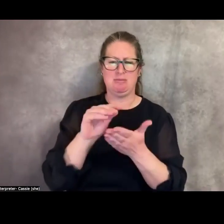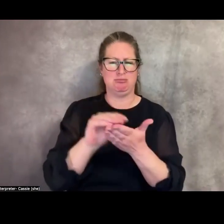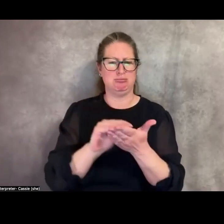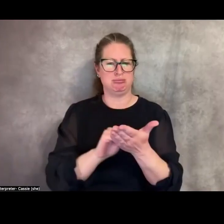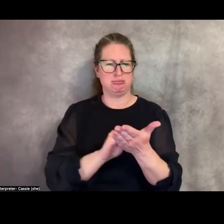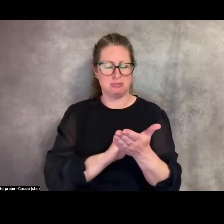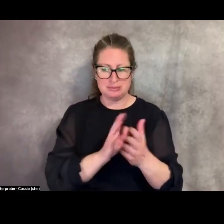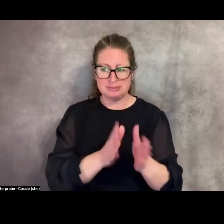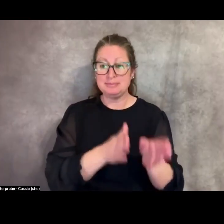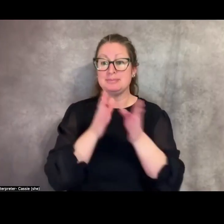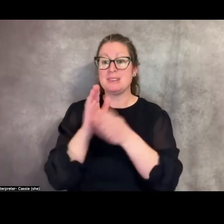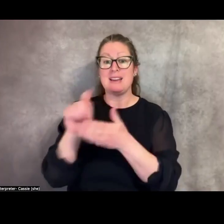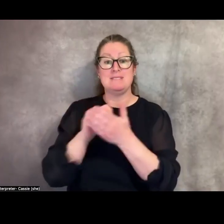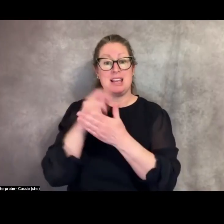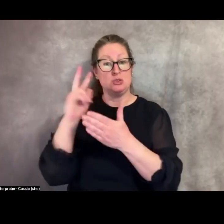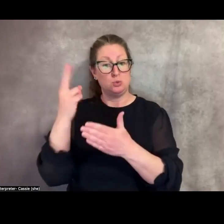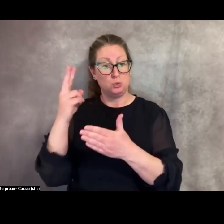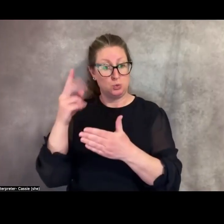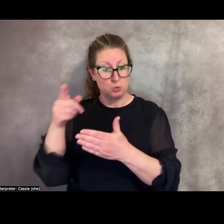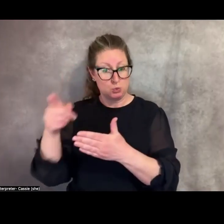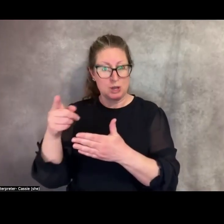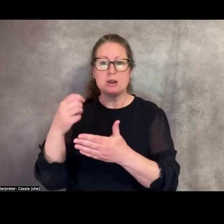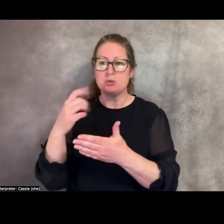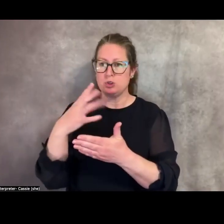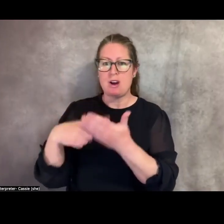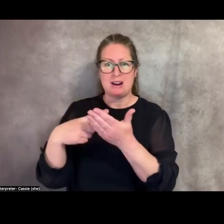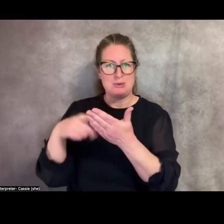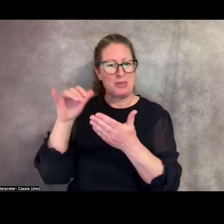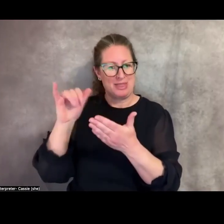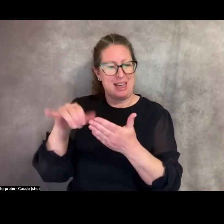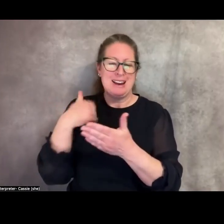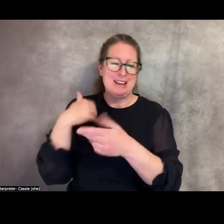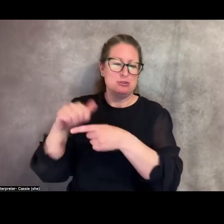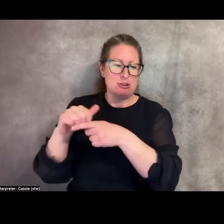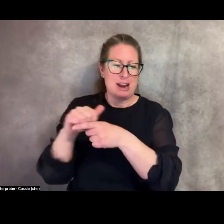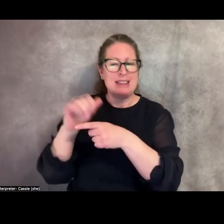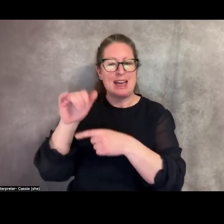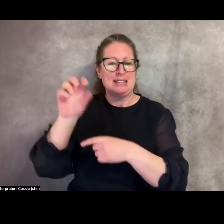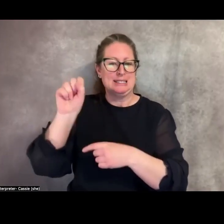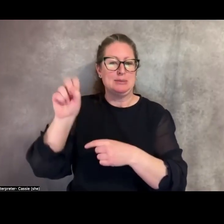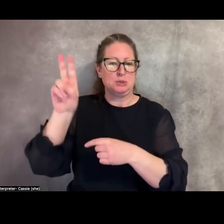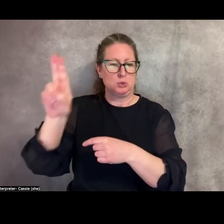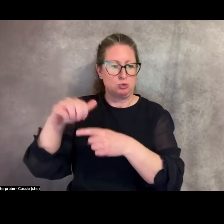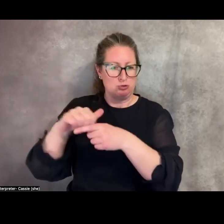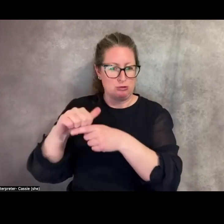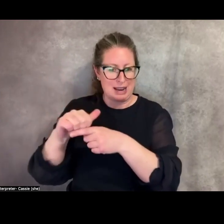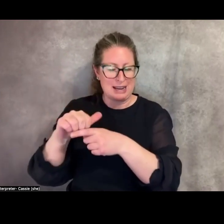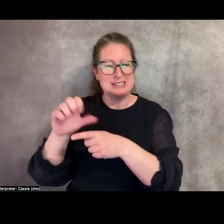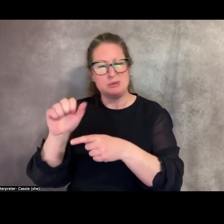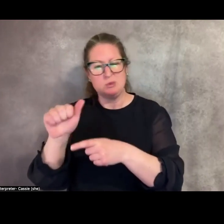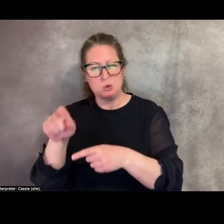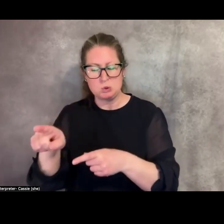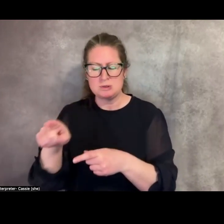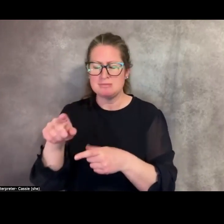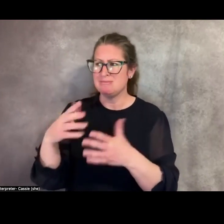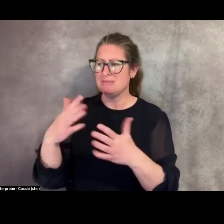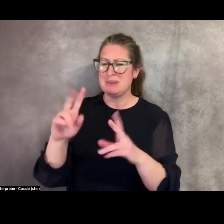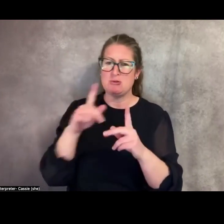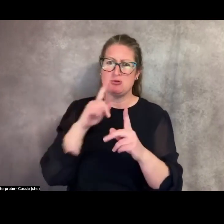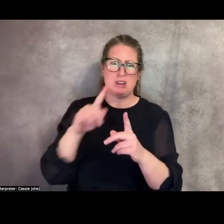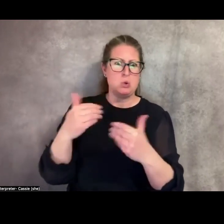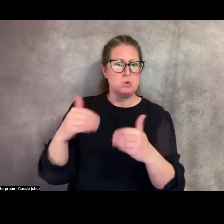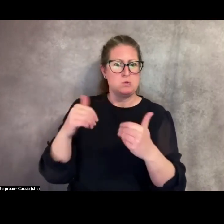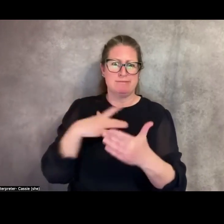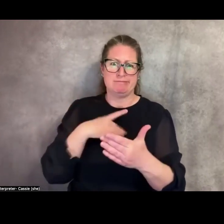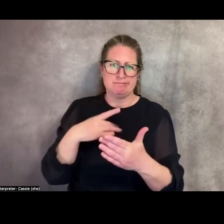phase two. We trained for phase two, and that was the substance abuse training, which was very well received because a lot of